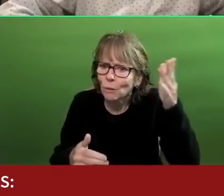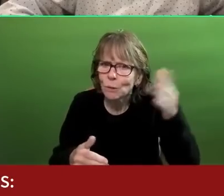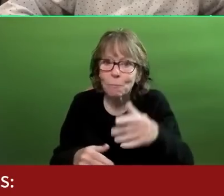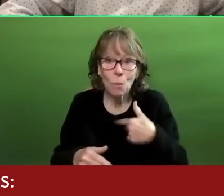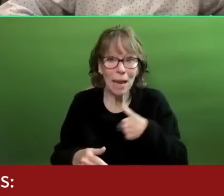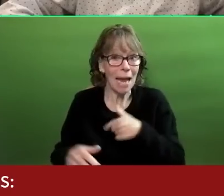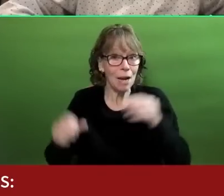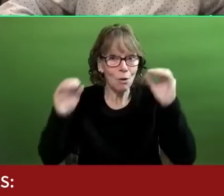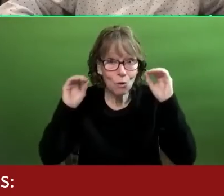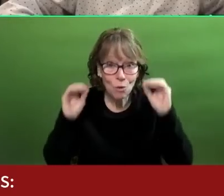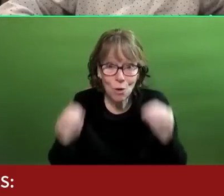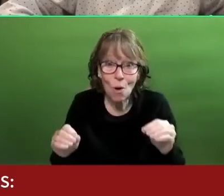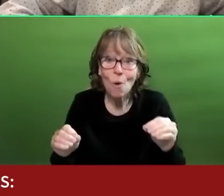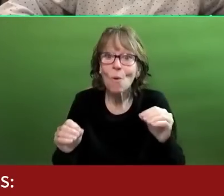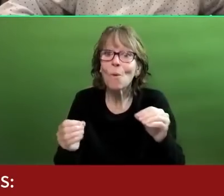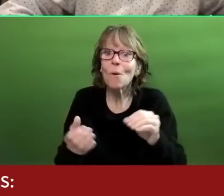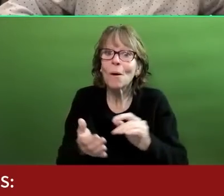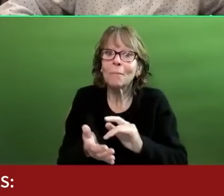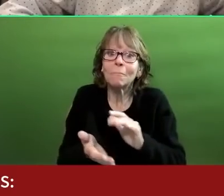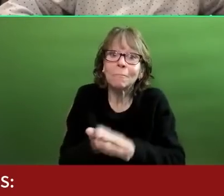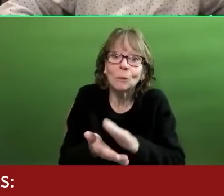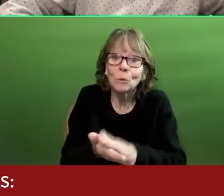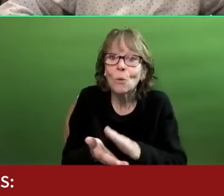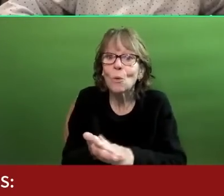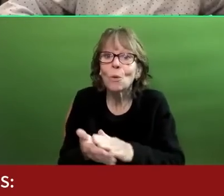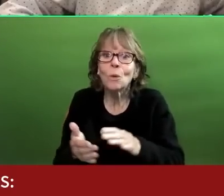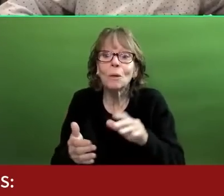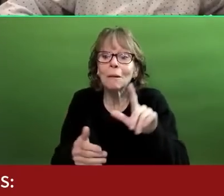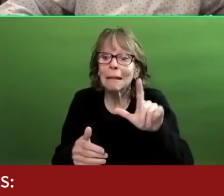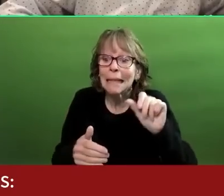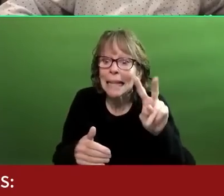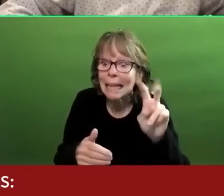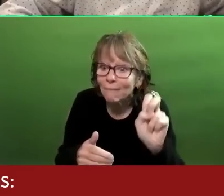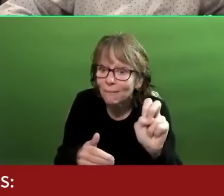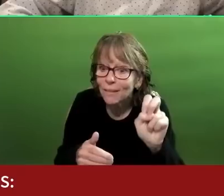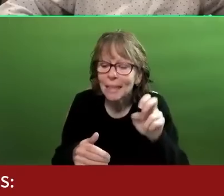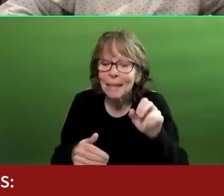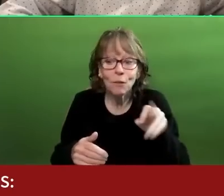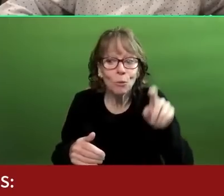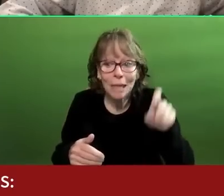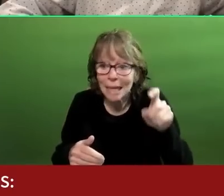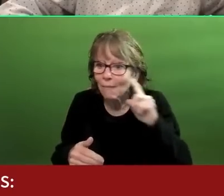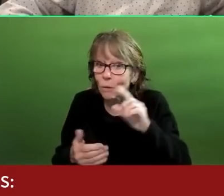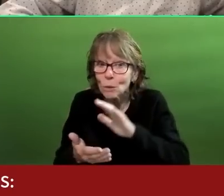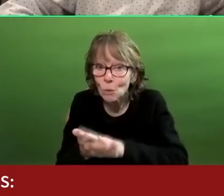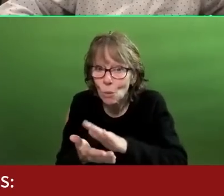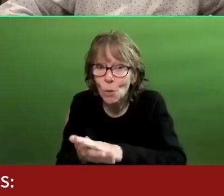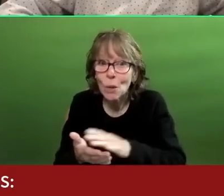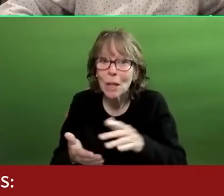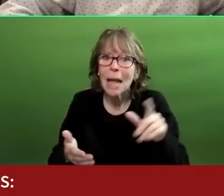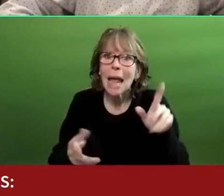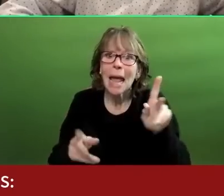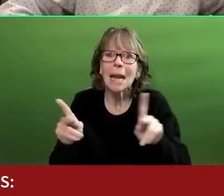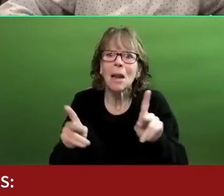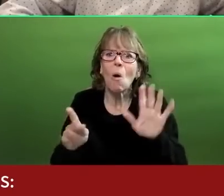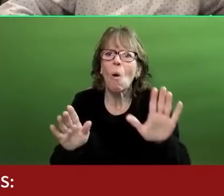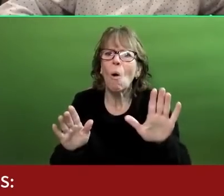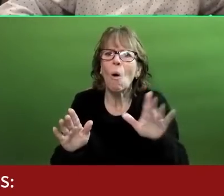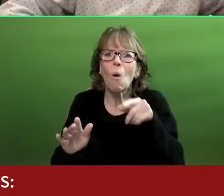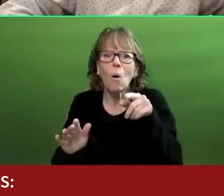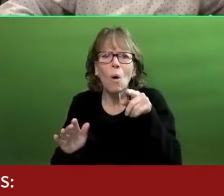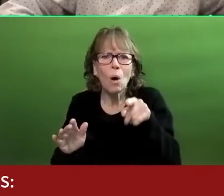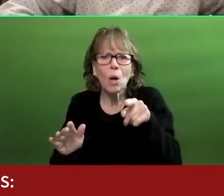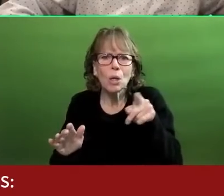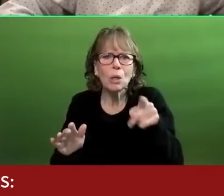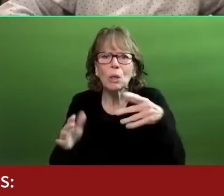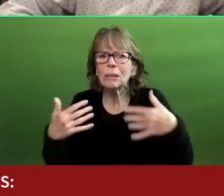disclosing disabilities was extremely frowned upon because you were seen as weak. I was told numerous times that my disabilities and identities would